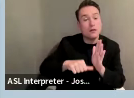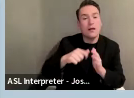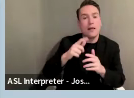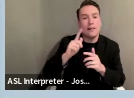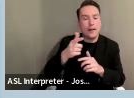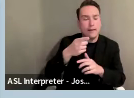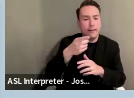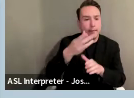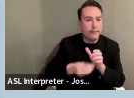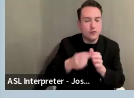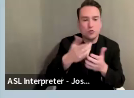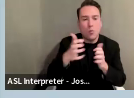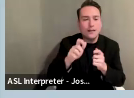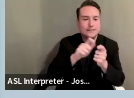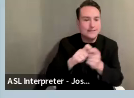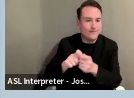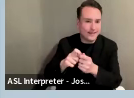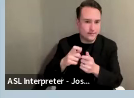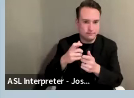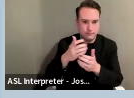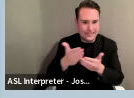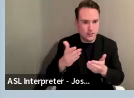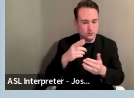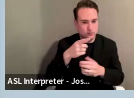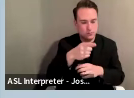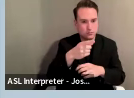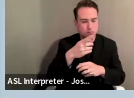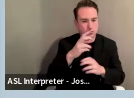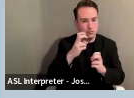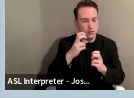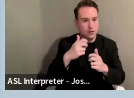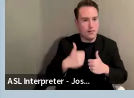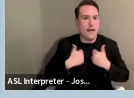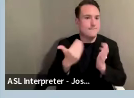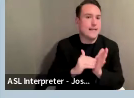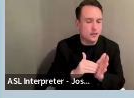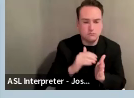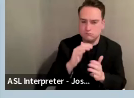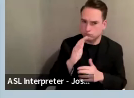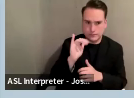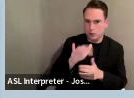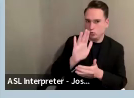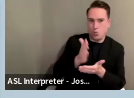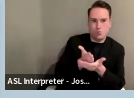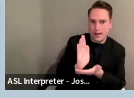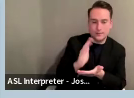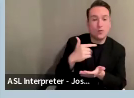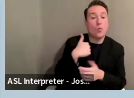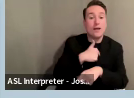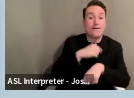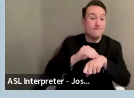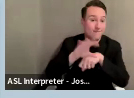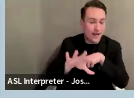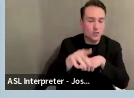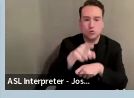want certain things done to you. That is completely within your right, but we would highly advise that